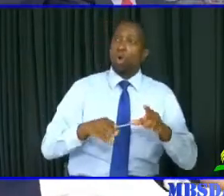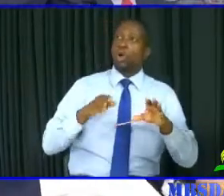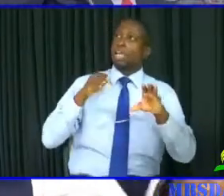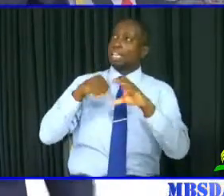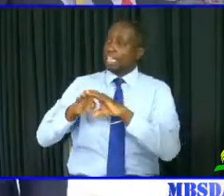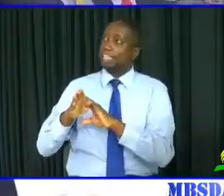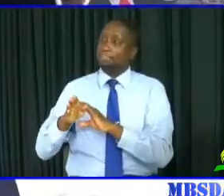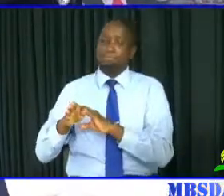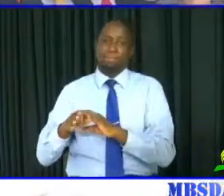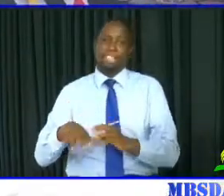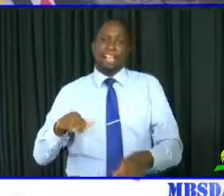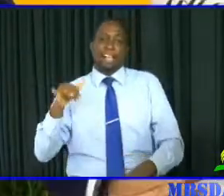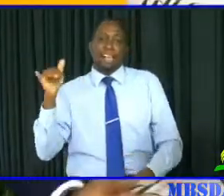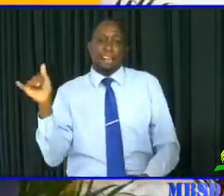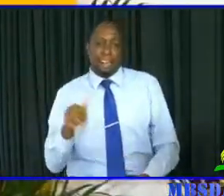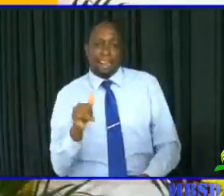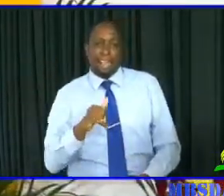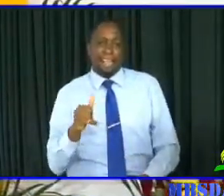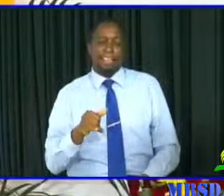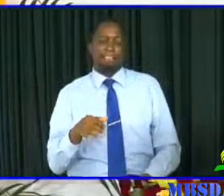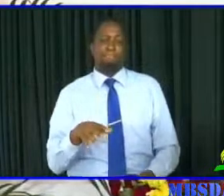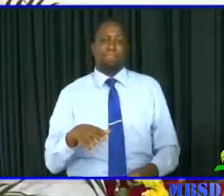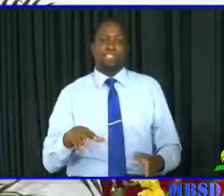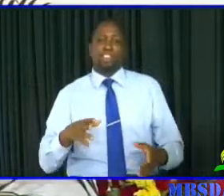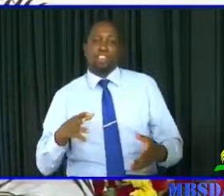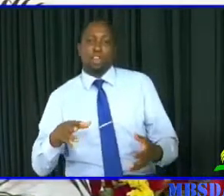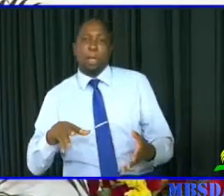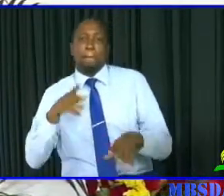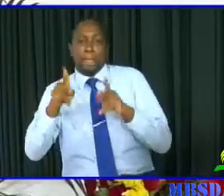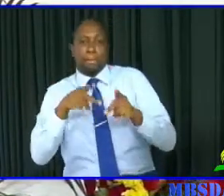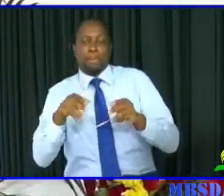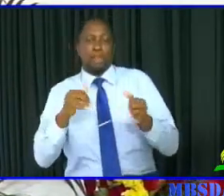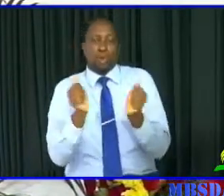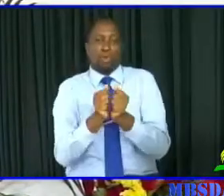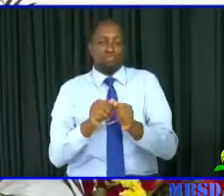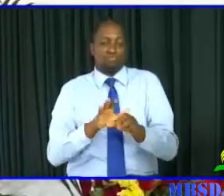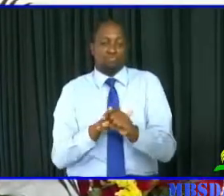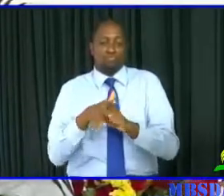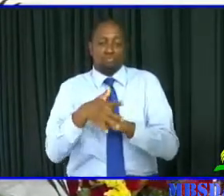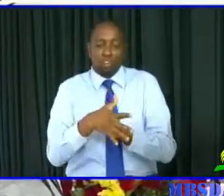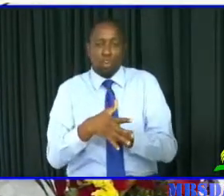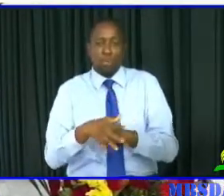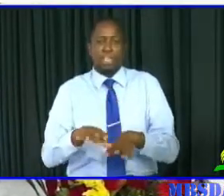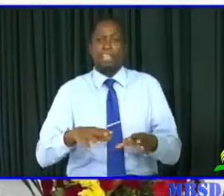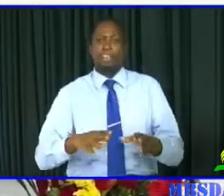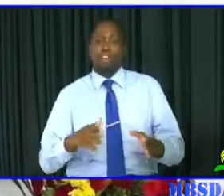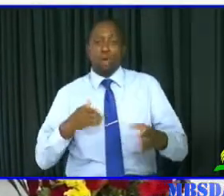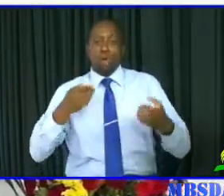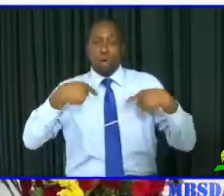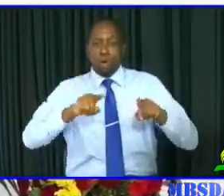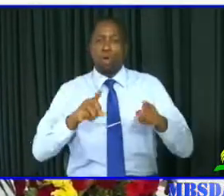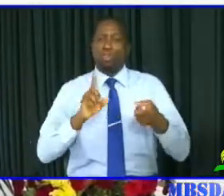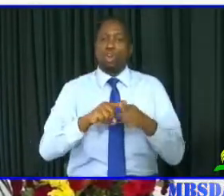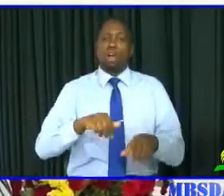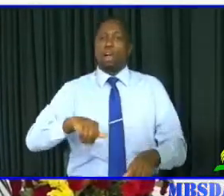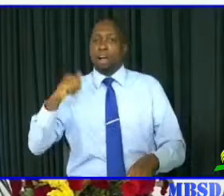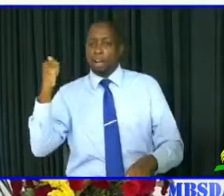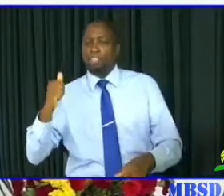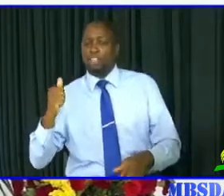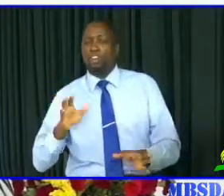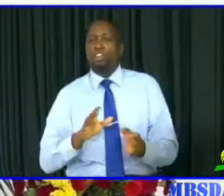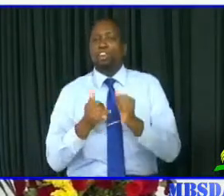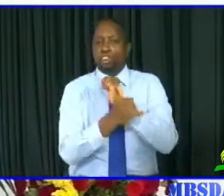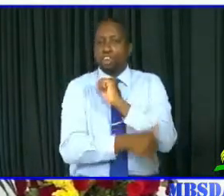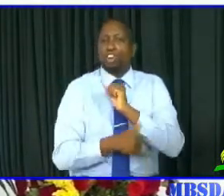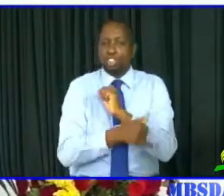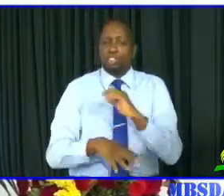open border for anybody to enter into his kingdom, security is tight, because God does not